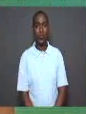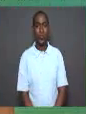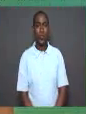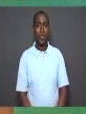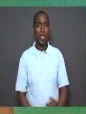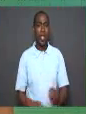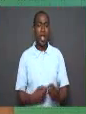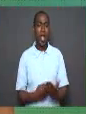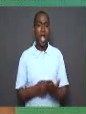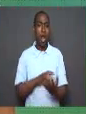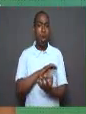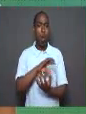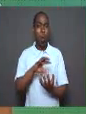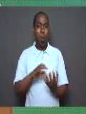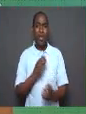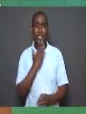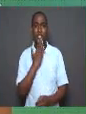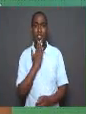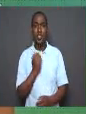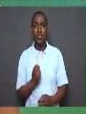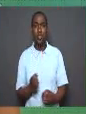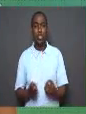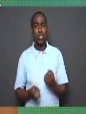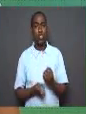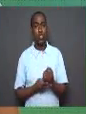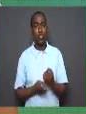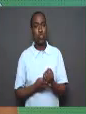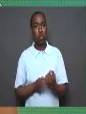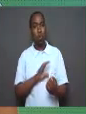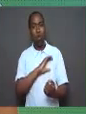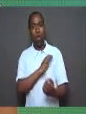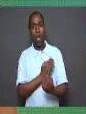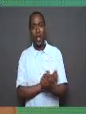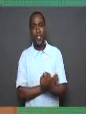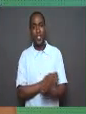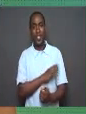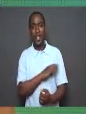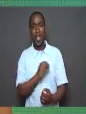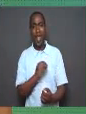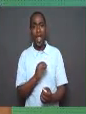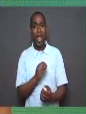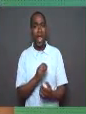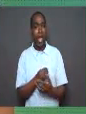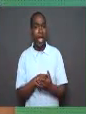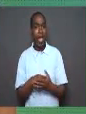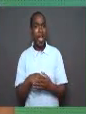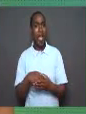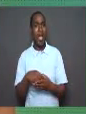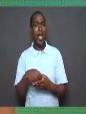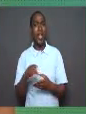These complex sugars store energy and release it as the